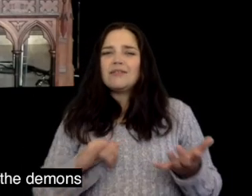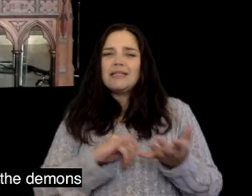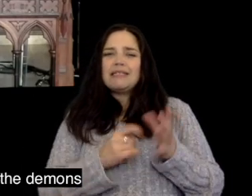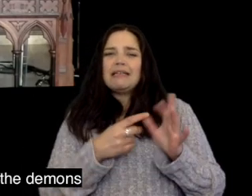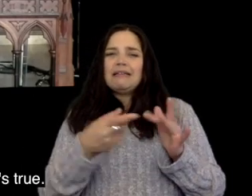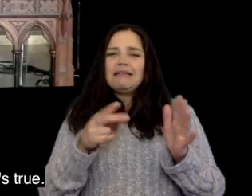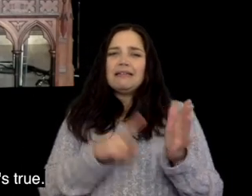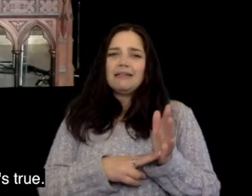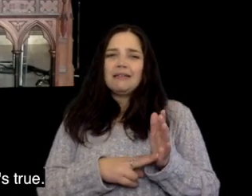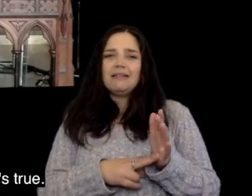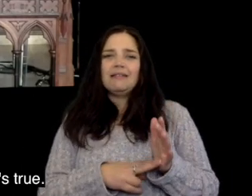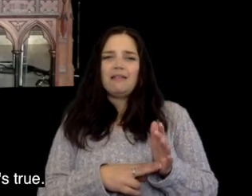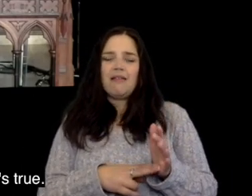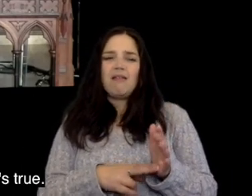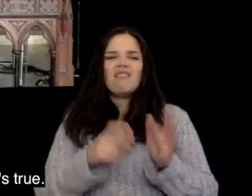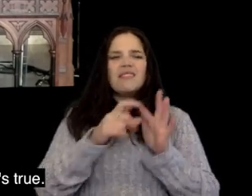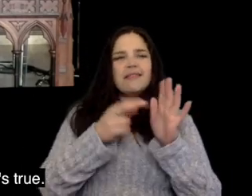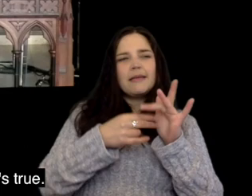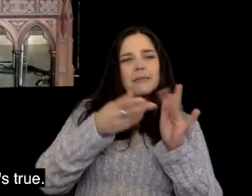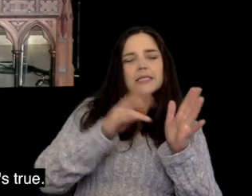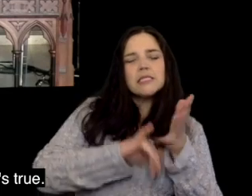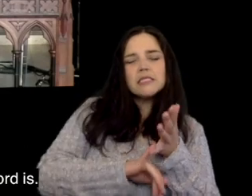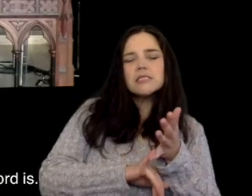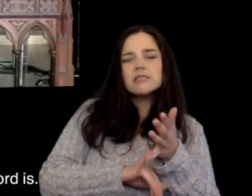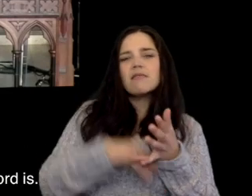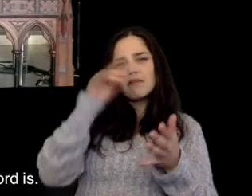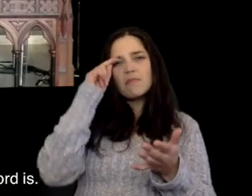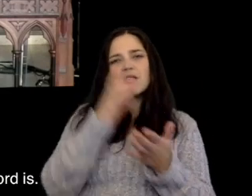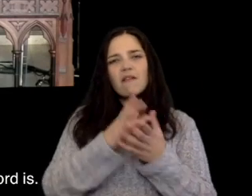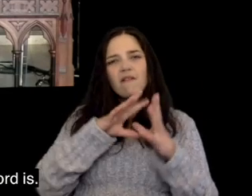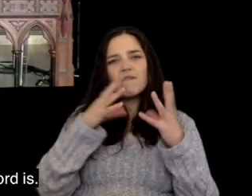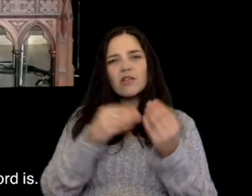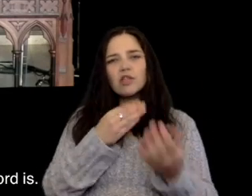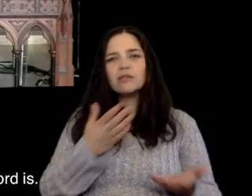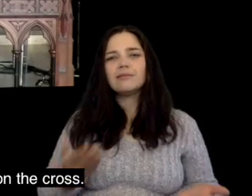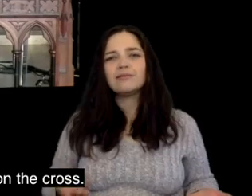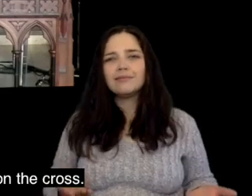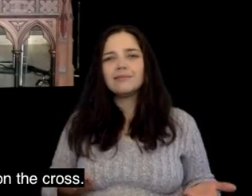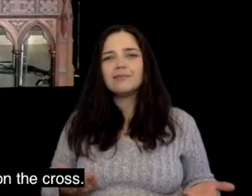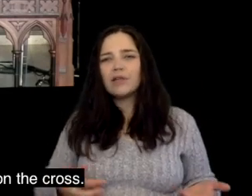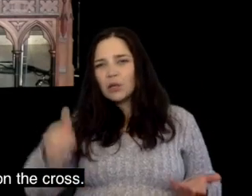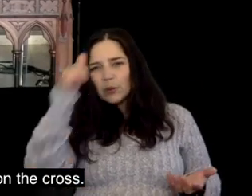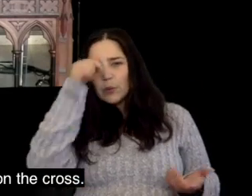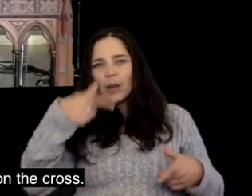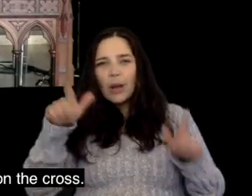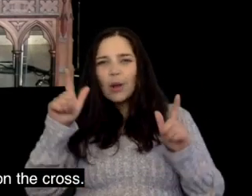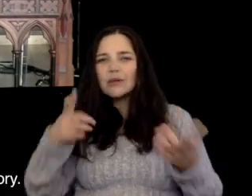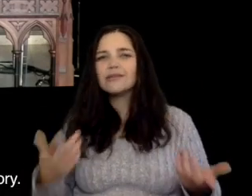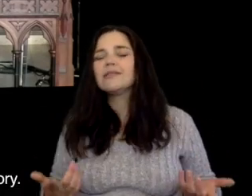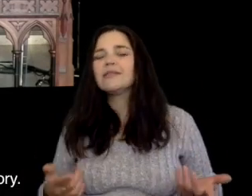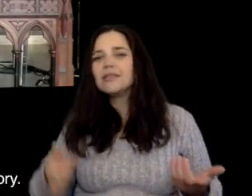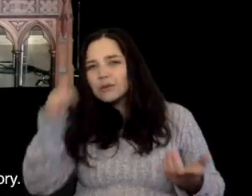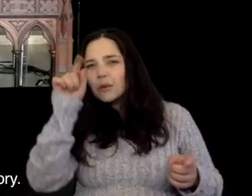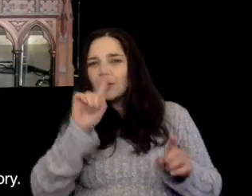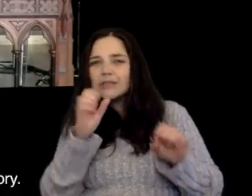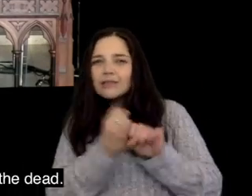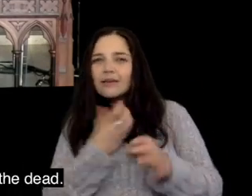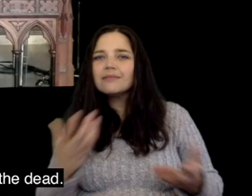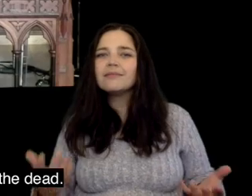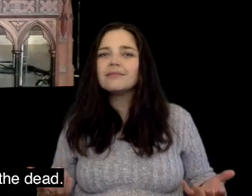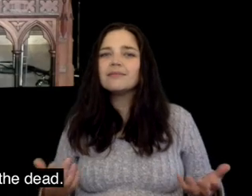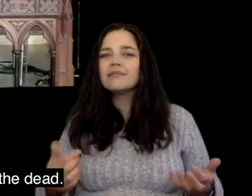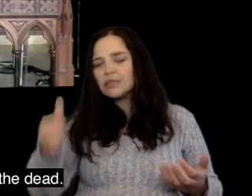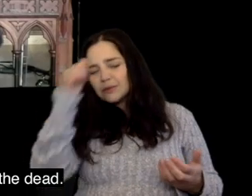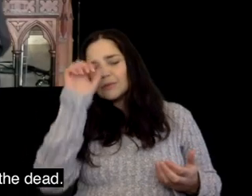look, the devil, the demons, believe everything that's true. They know who the Lord is. They know what he's done on